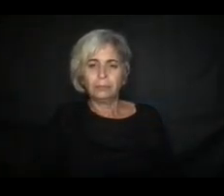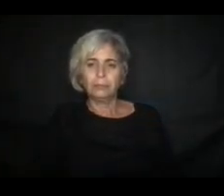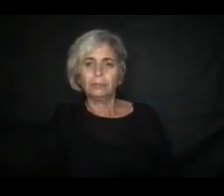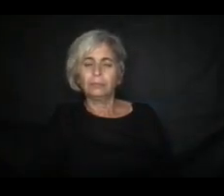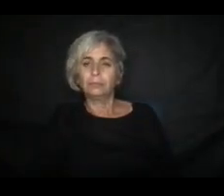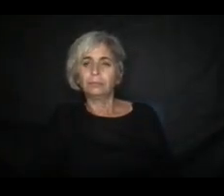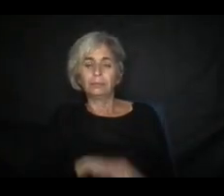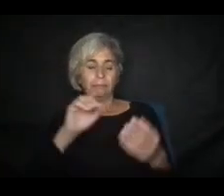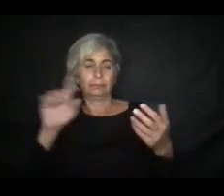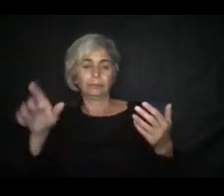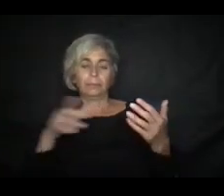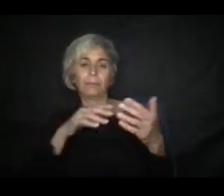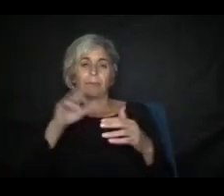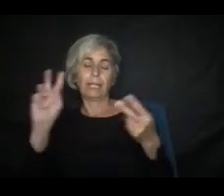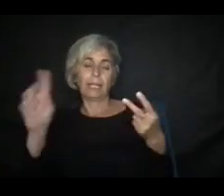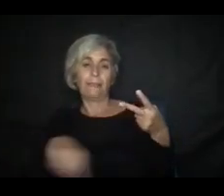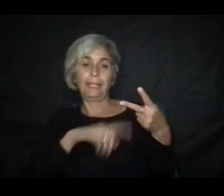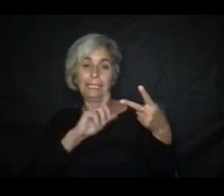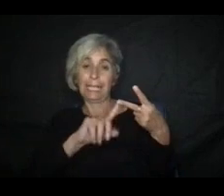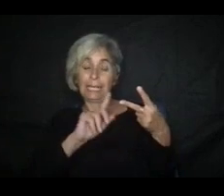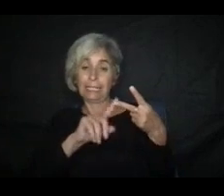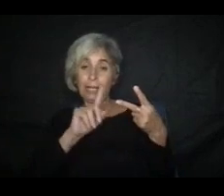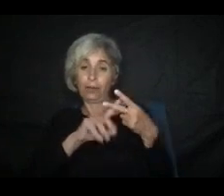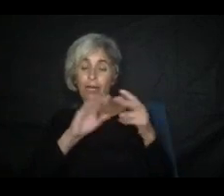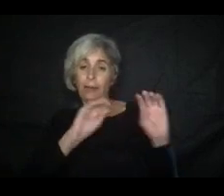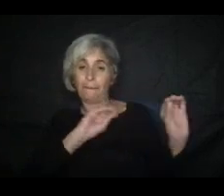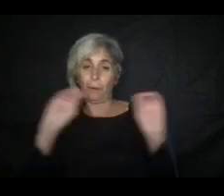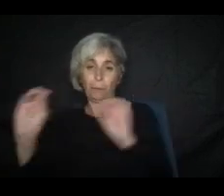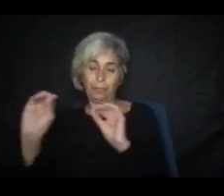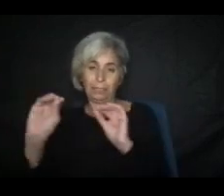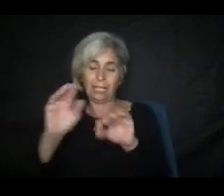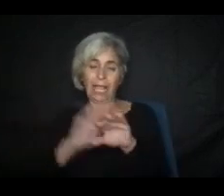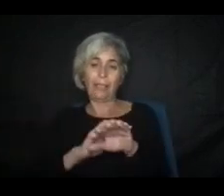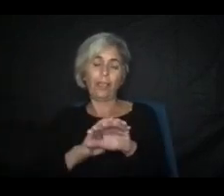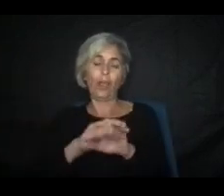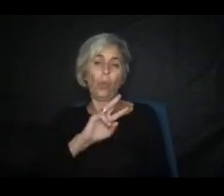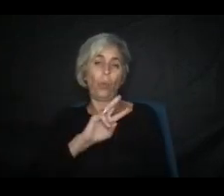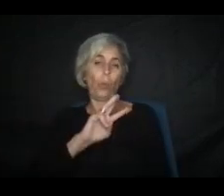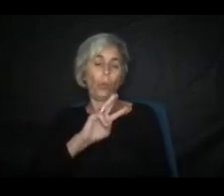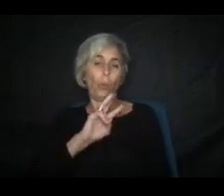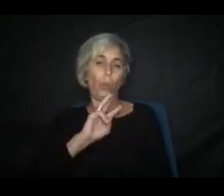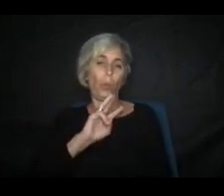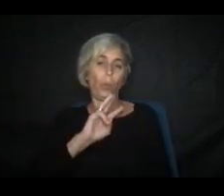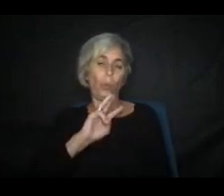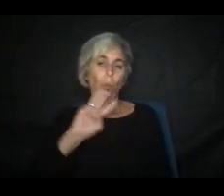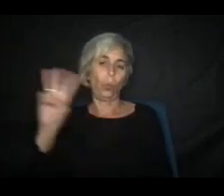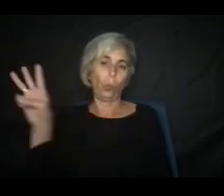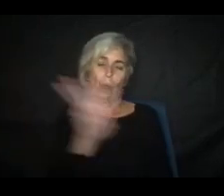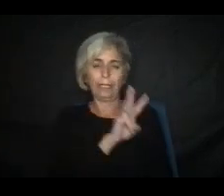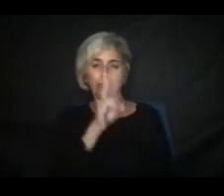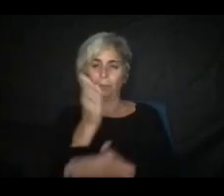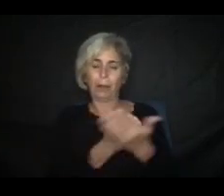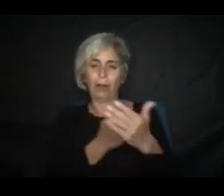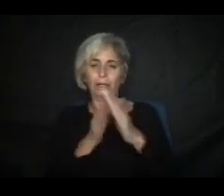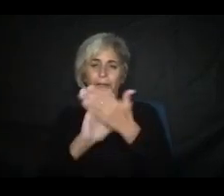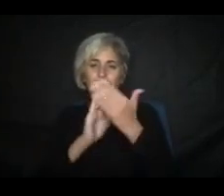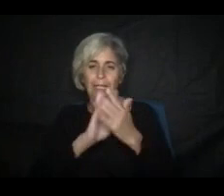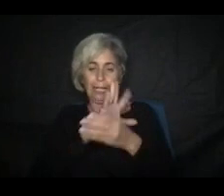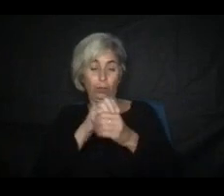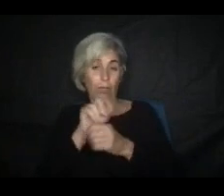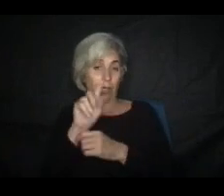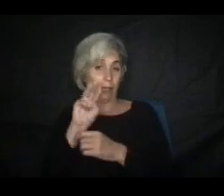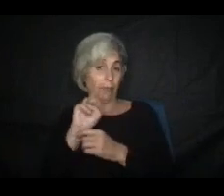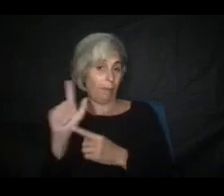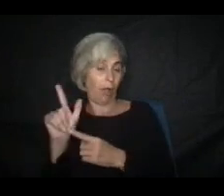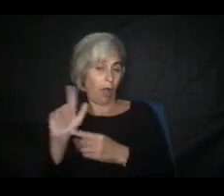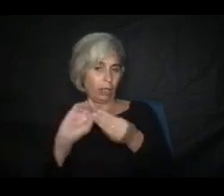The secondary mobility hub is located on the western end of the city. This includes the mall, which is